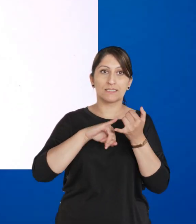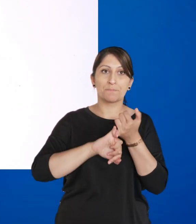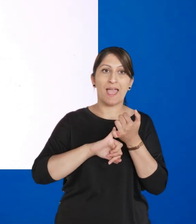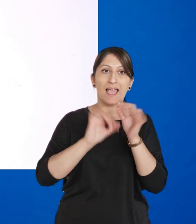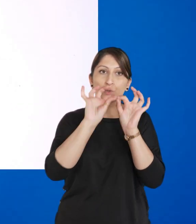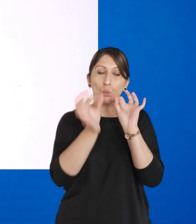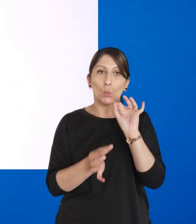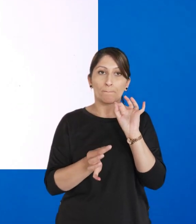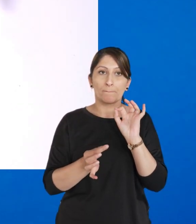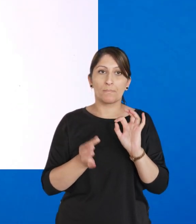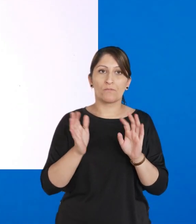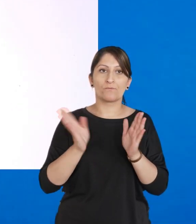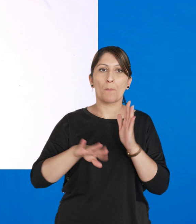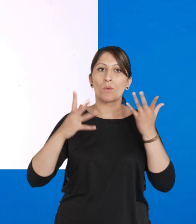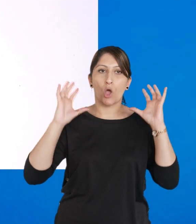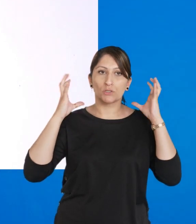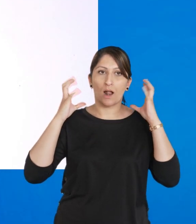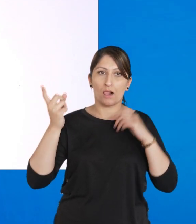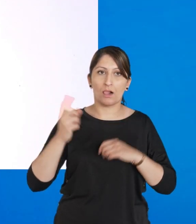tubing from your audiologist.